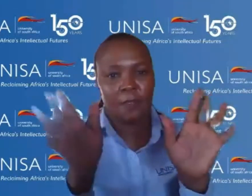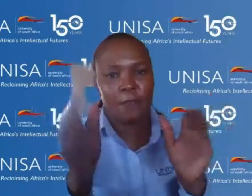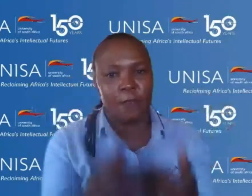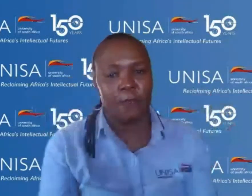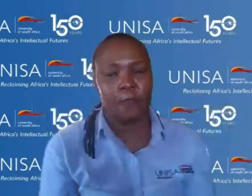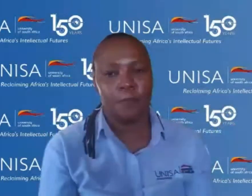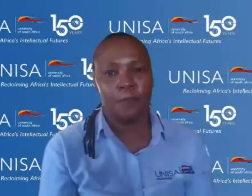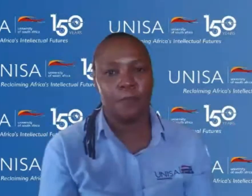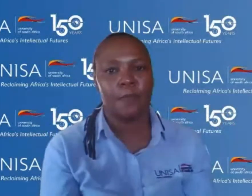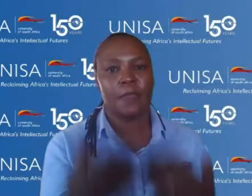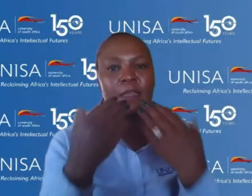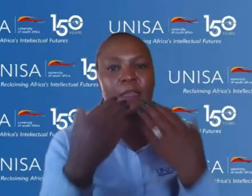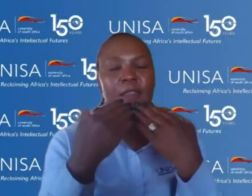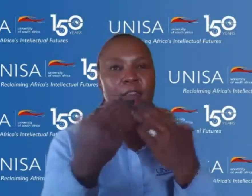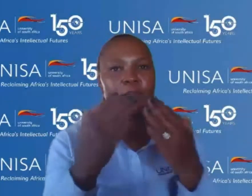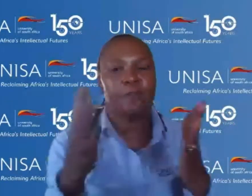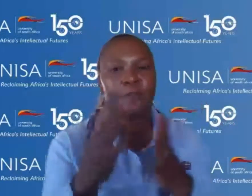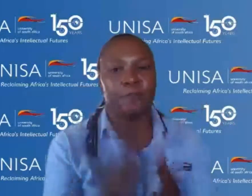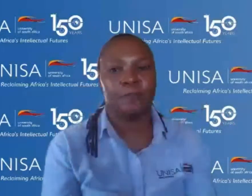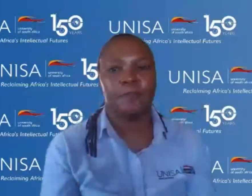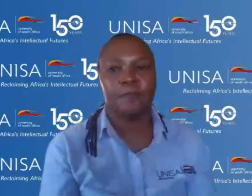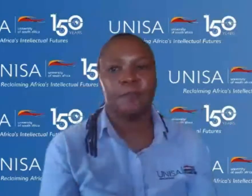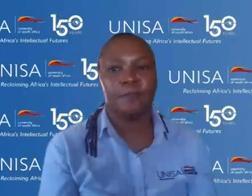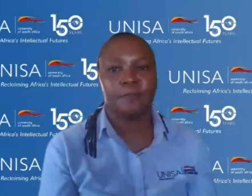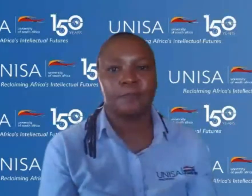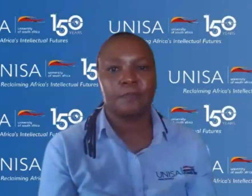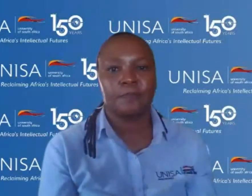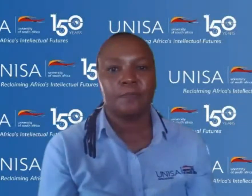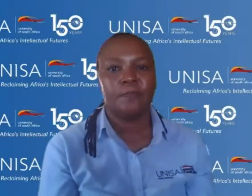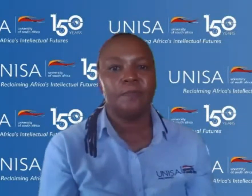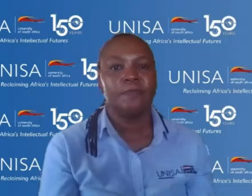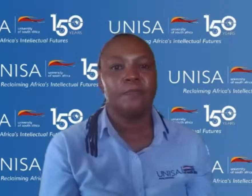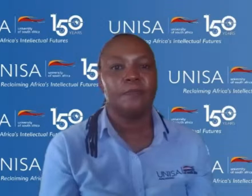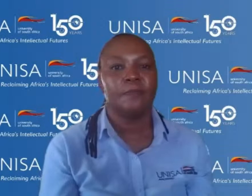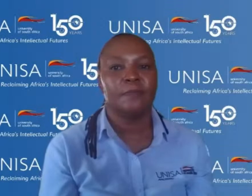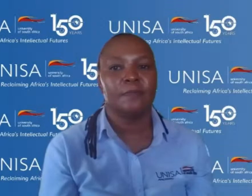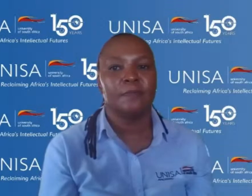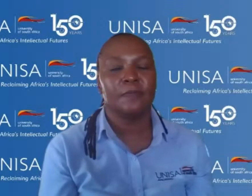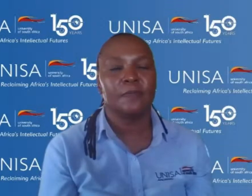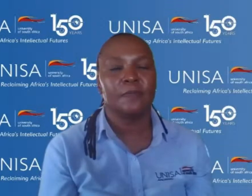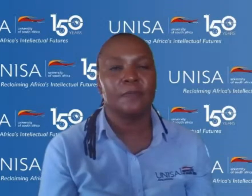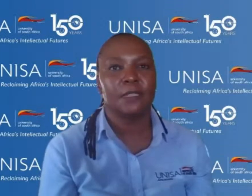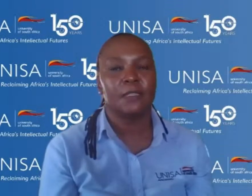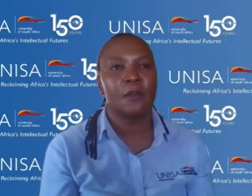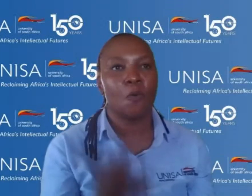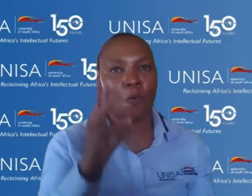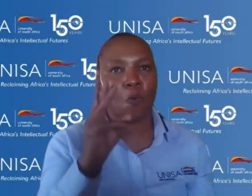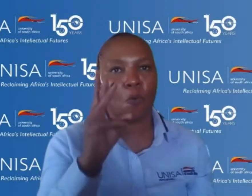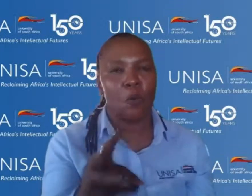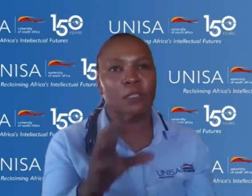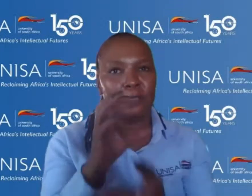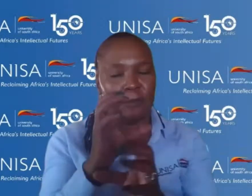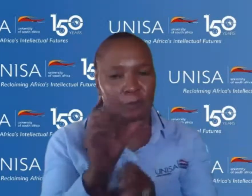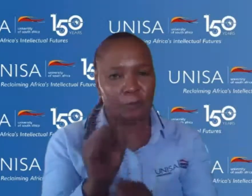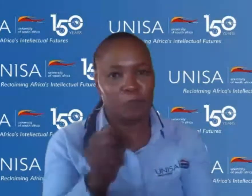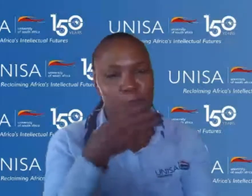Thank you very much, Meveli, and I'm still going to keep you on the spotlight.